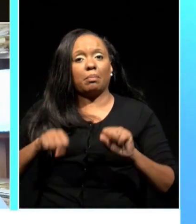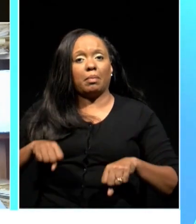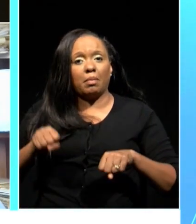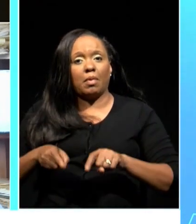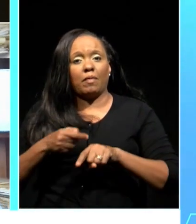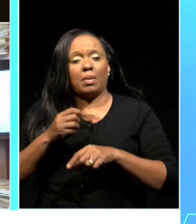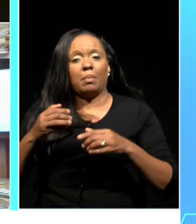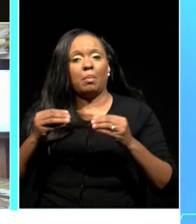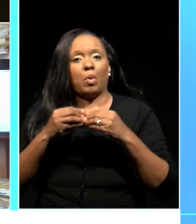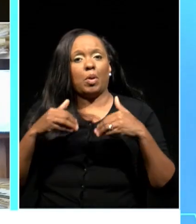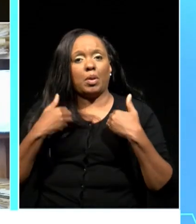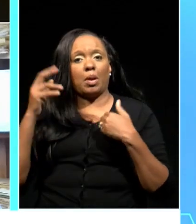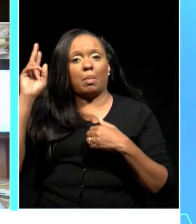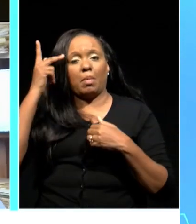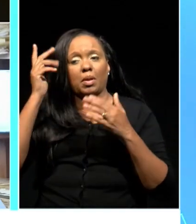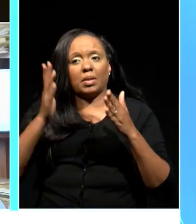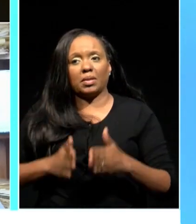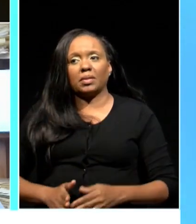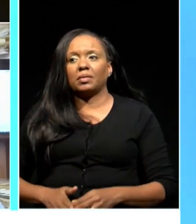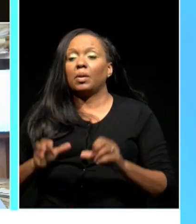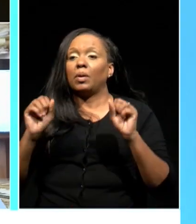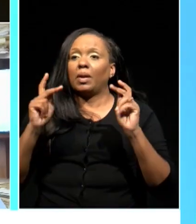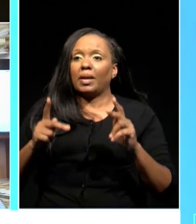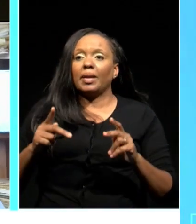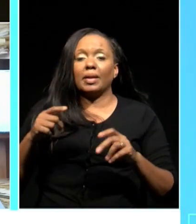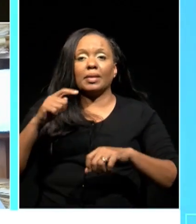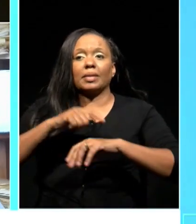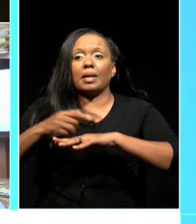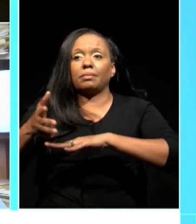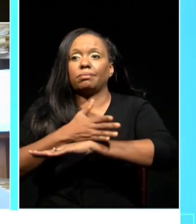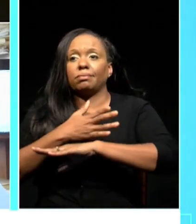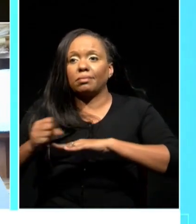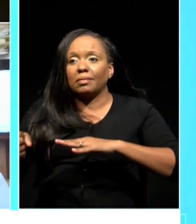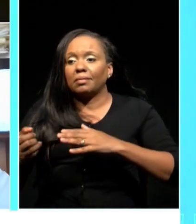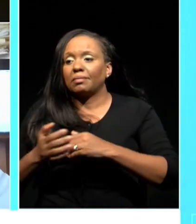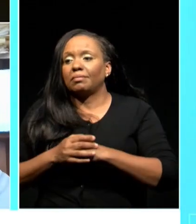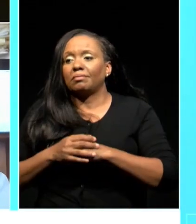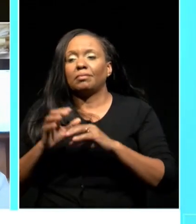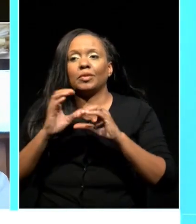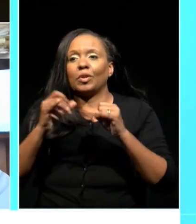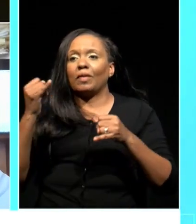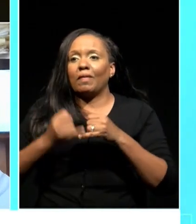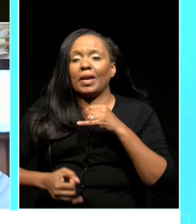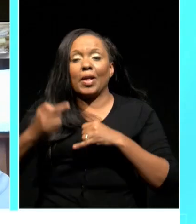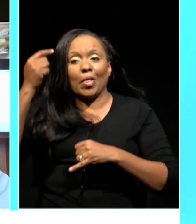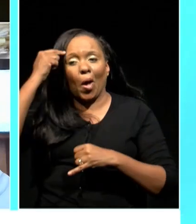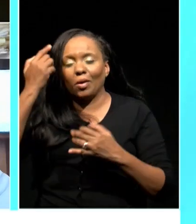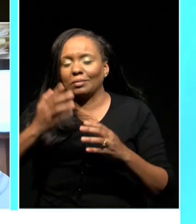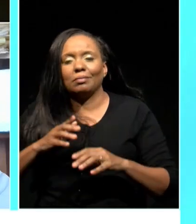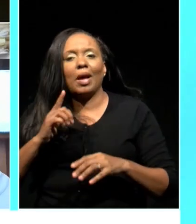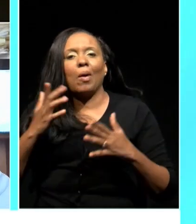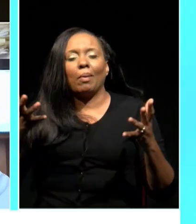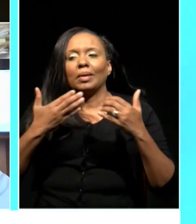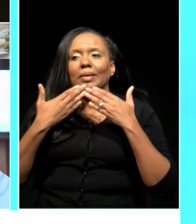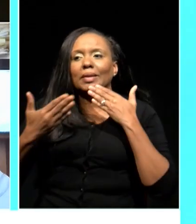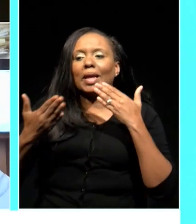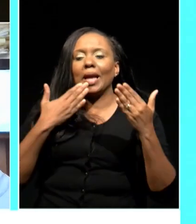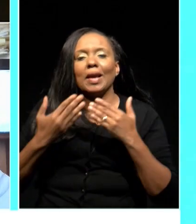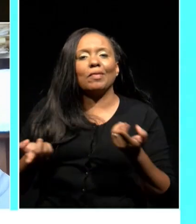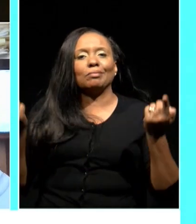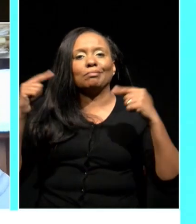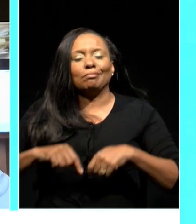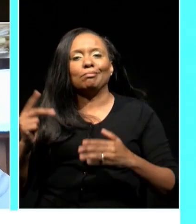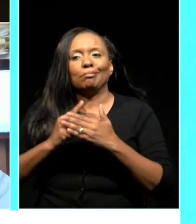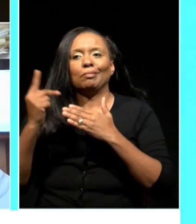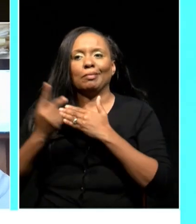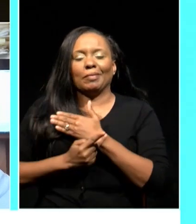think I mentioned that point already. Well, gentlemen, unfortunately, we're out of time. We haven't even got time for a final thought. So I want to thank you for appearing on the program. A